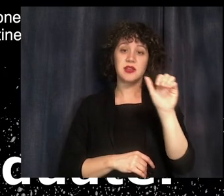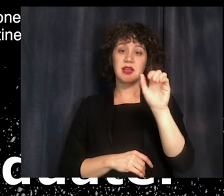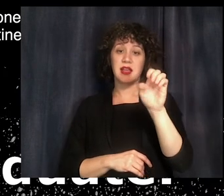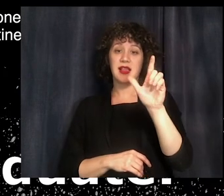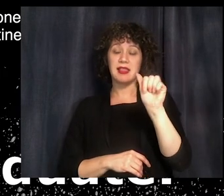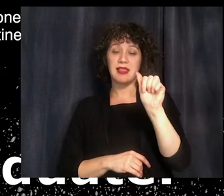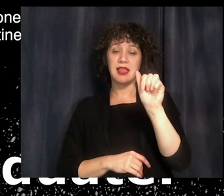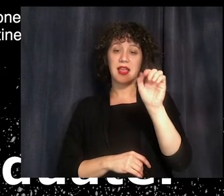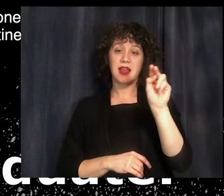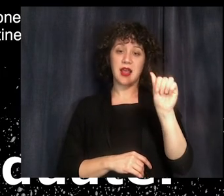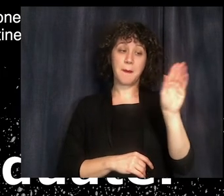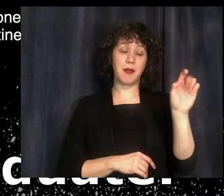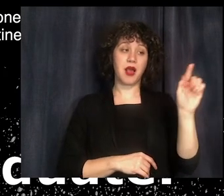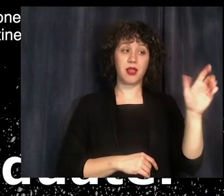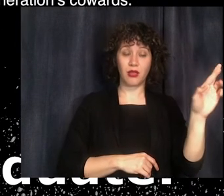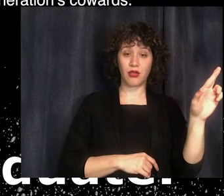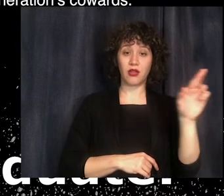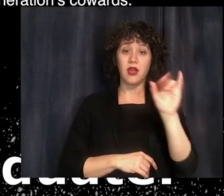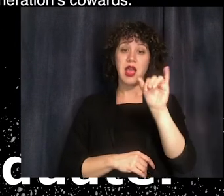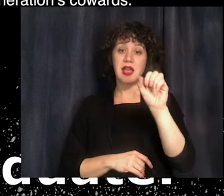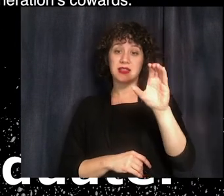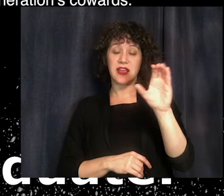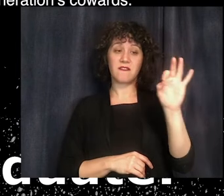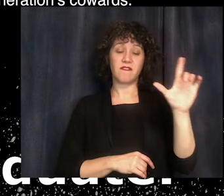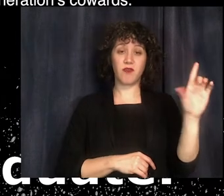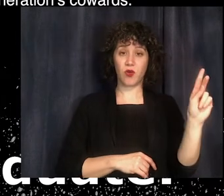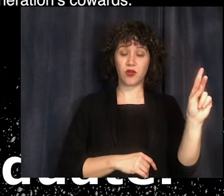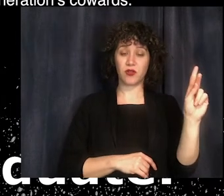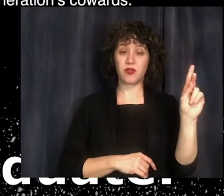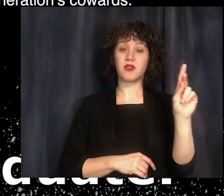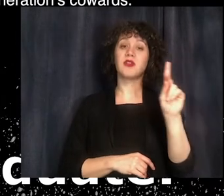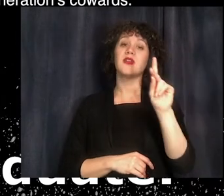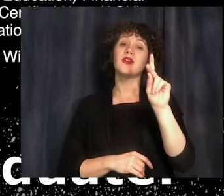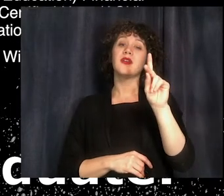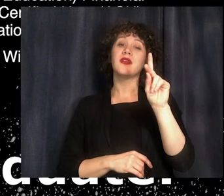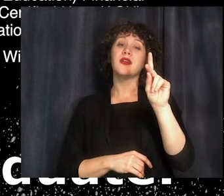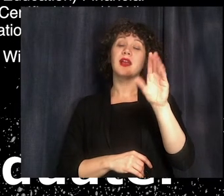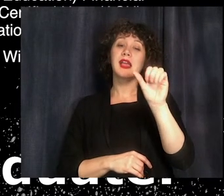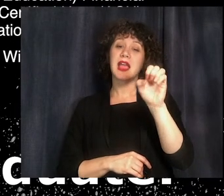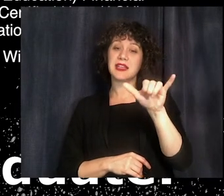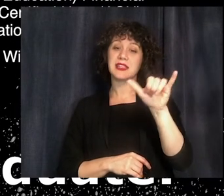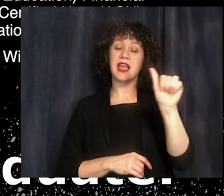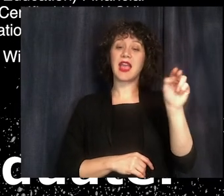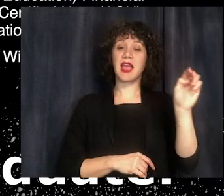Elena Butler, Isaac Falk, Casey Ann